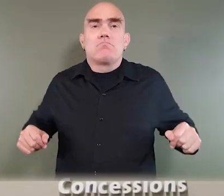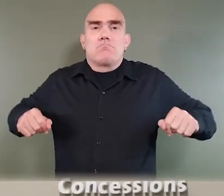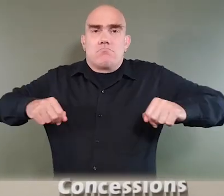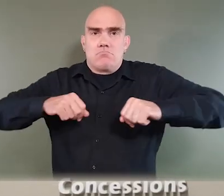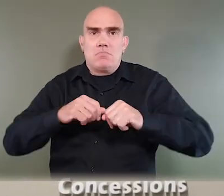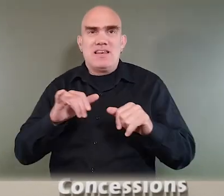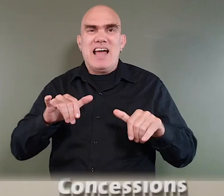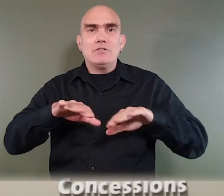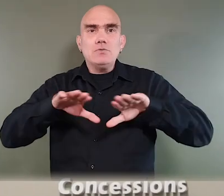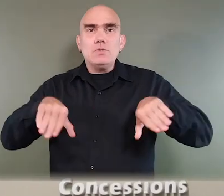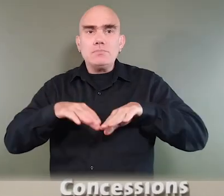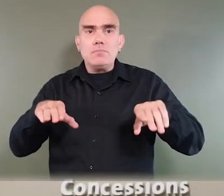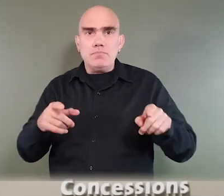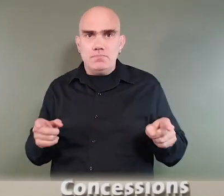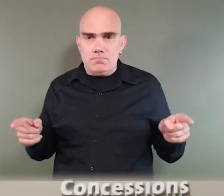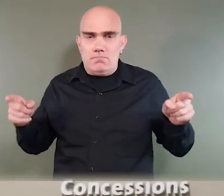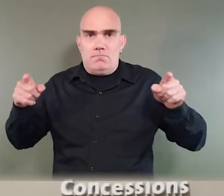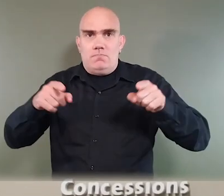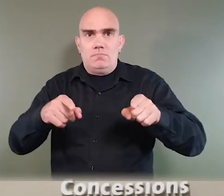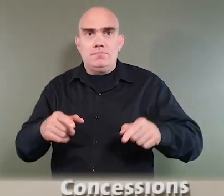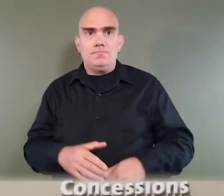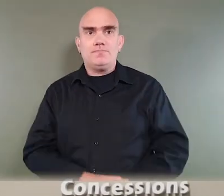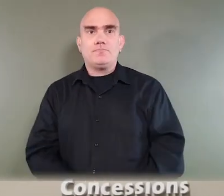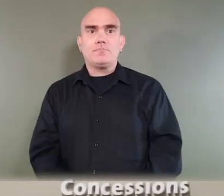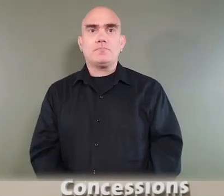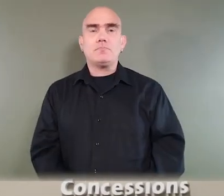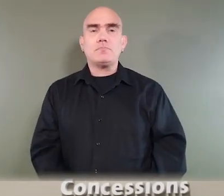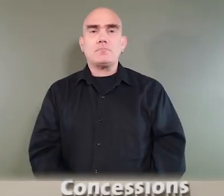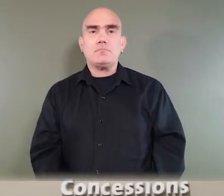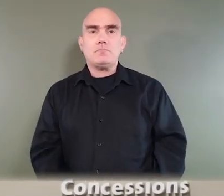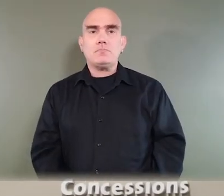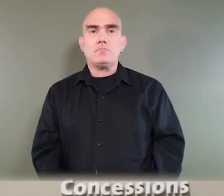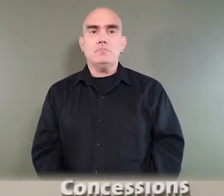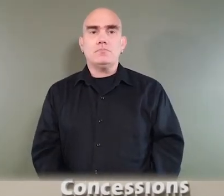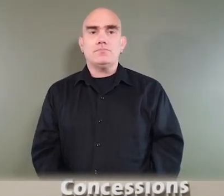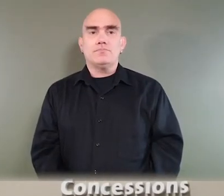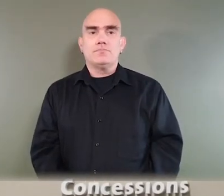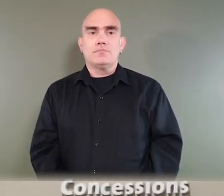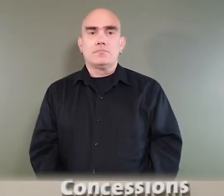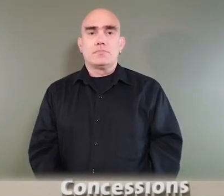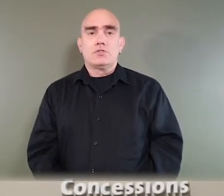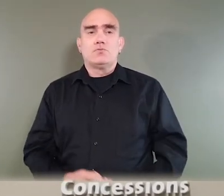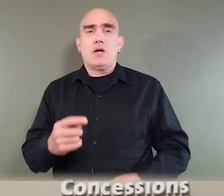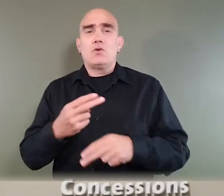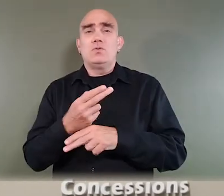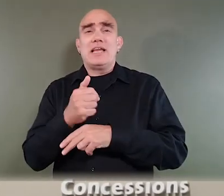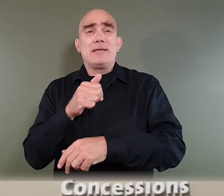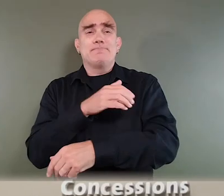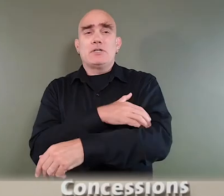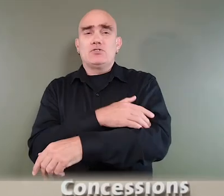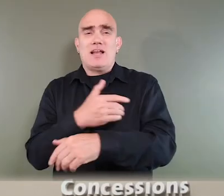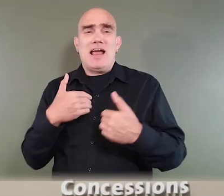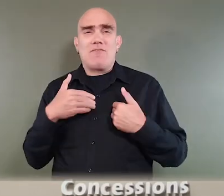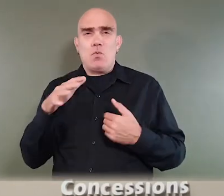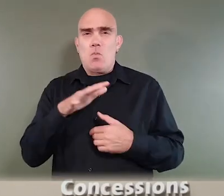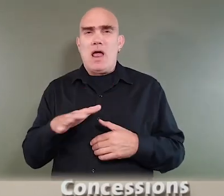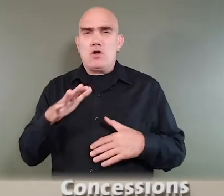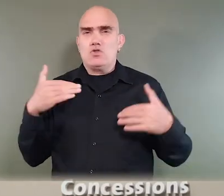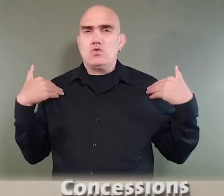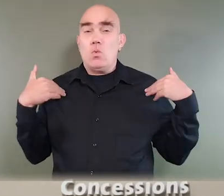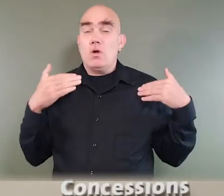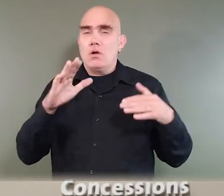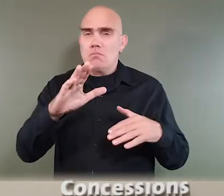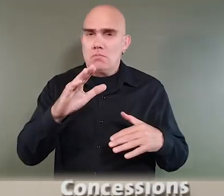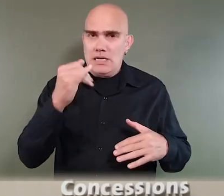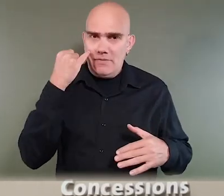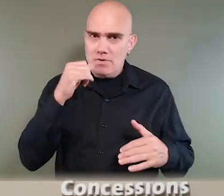Swim them forwards. Try to use any muscles you got around the shoulders as long as it doesn't hurt.